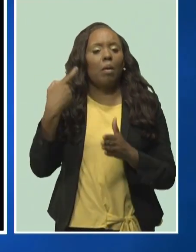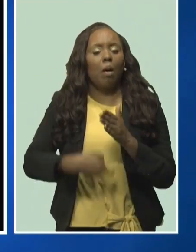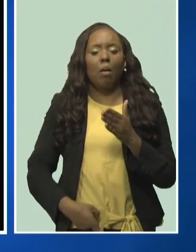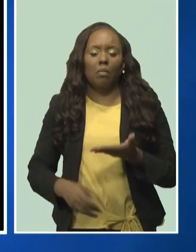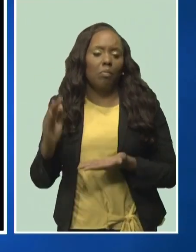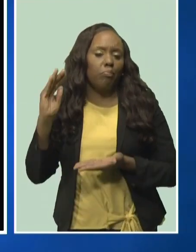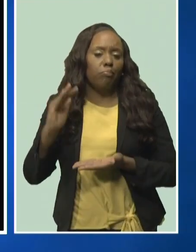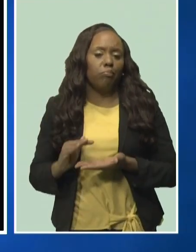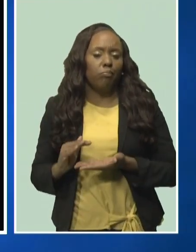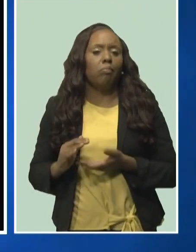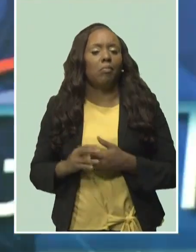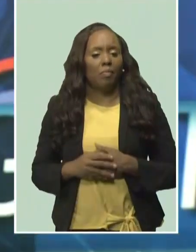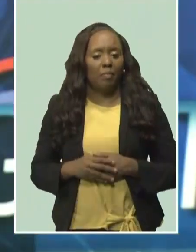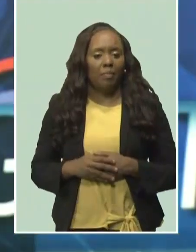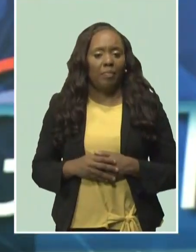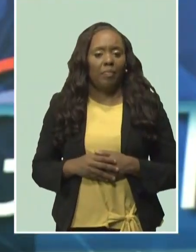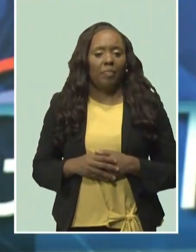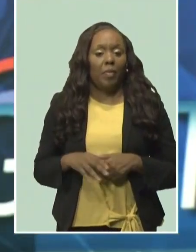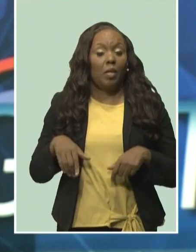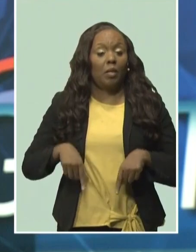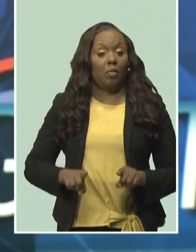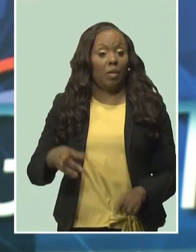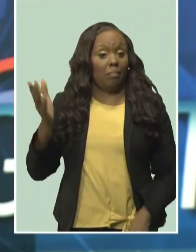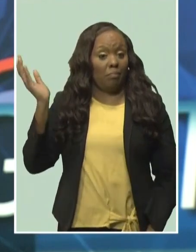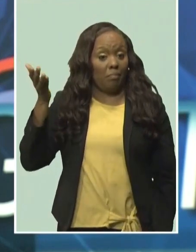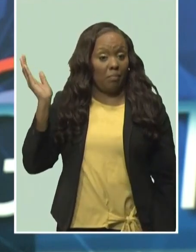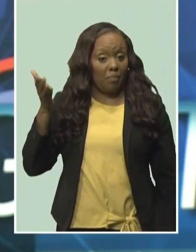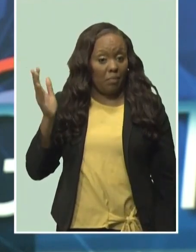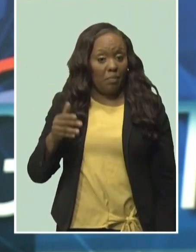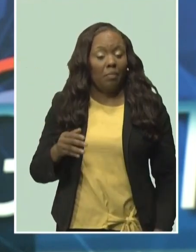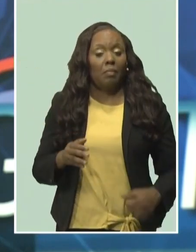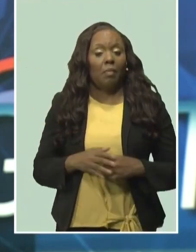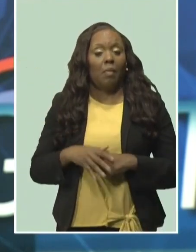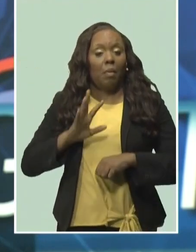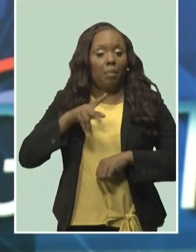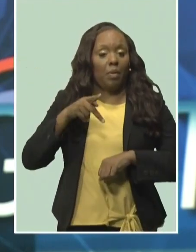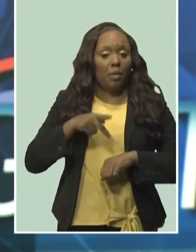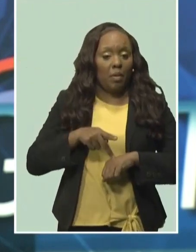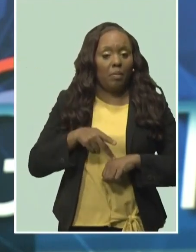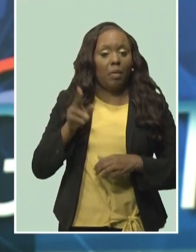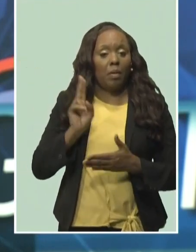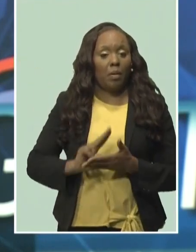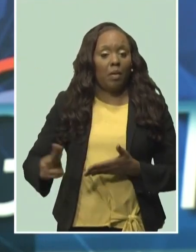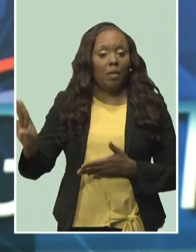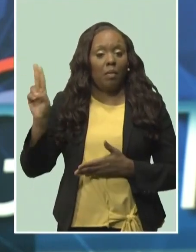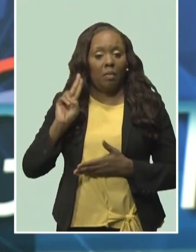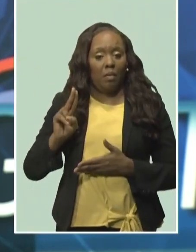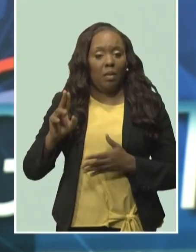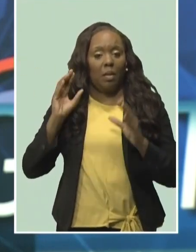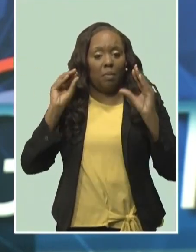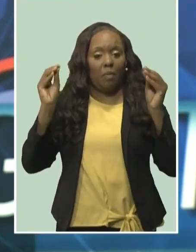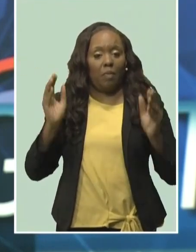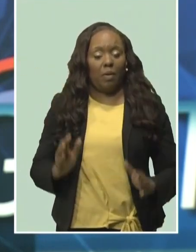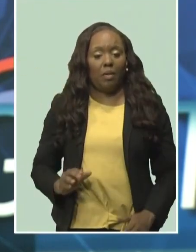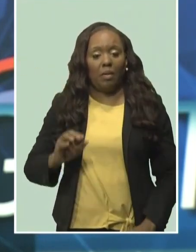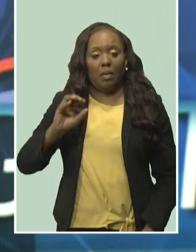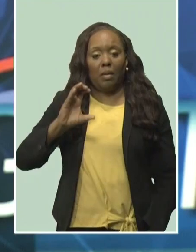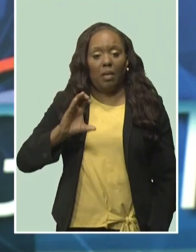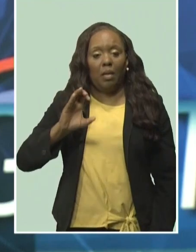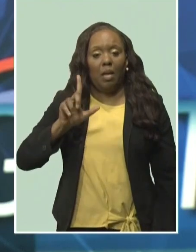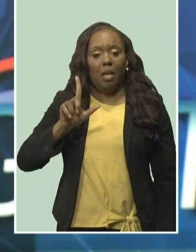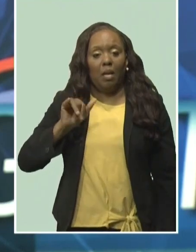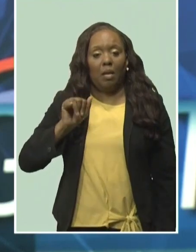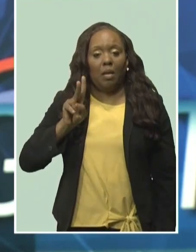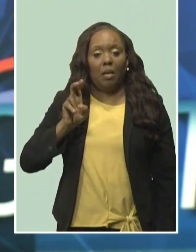that e-commerce space. During the launch event, Pro Vice Chancellor and Principal of the UWI Cayfield campus, Professor